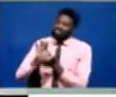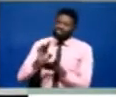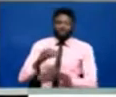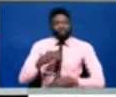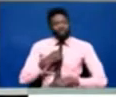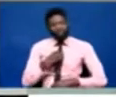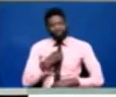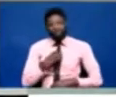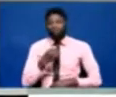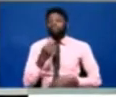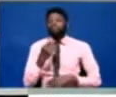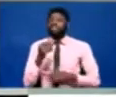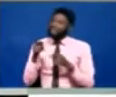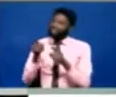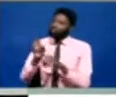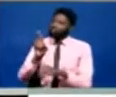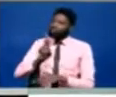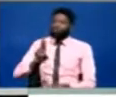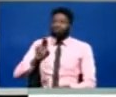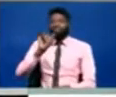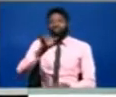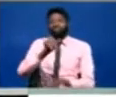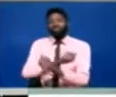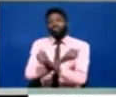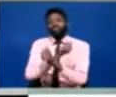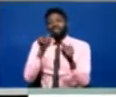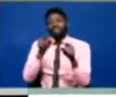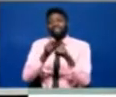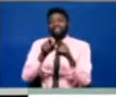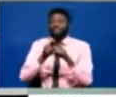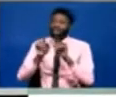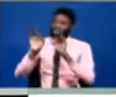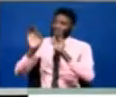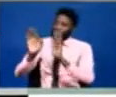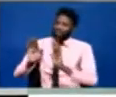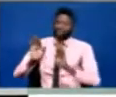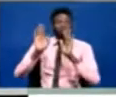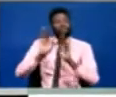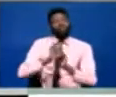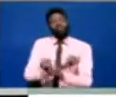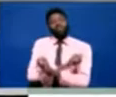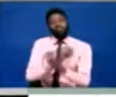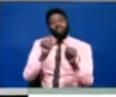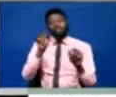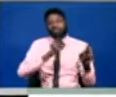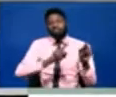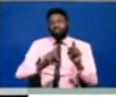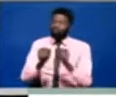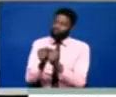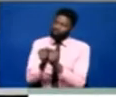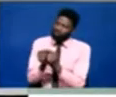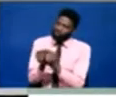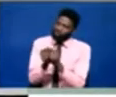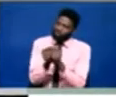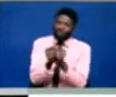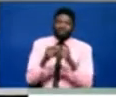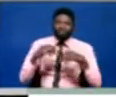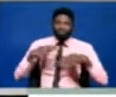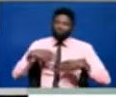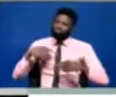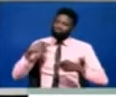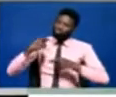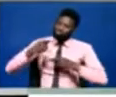And he took advantage of that and sold himself very well to the people. He moved with the people, you know, through that process. You know,